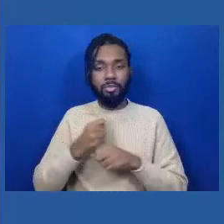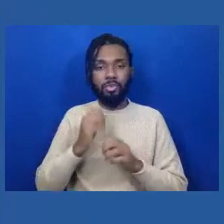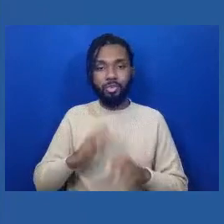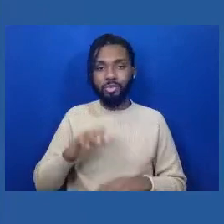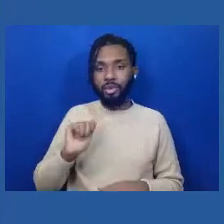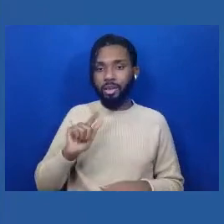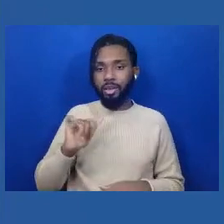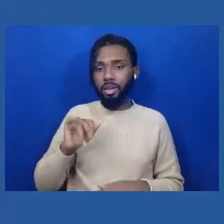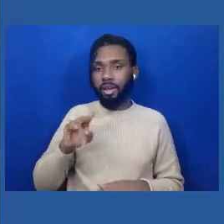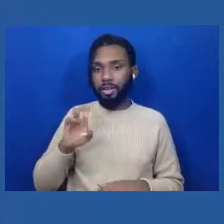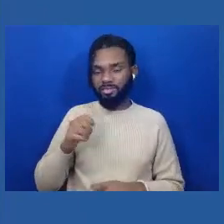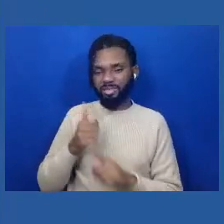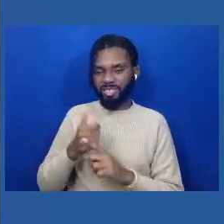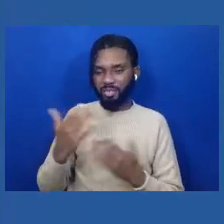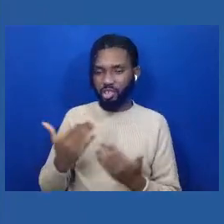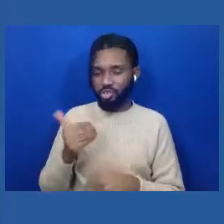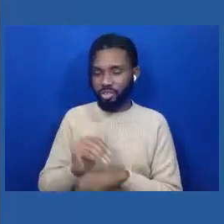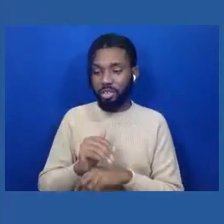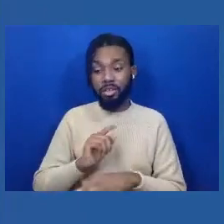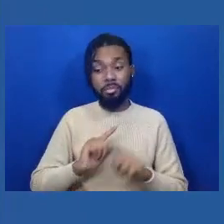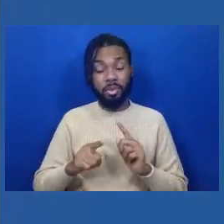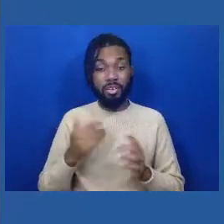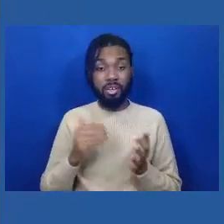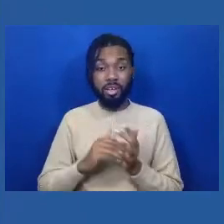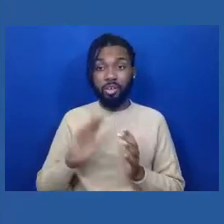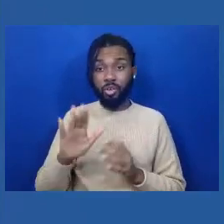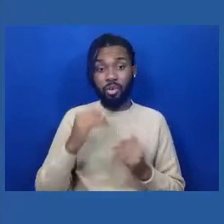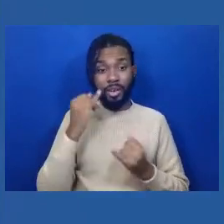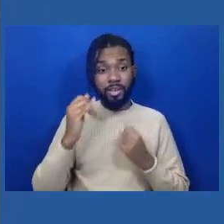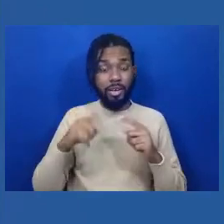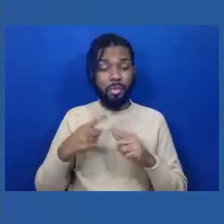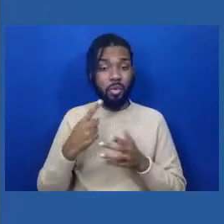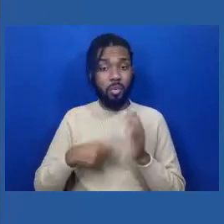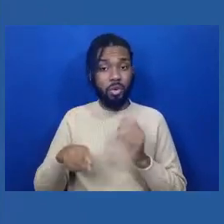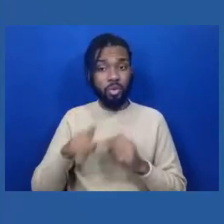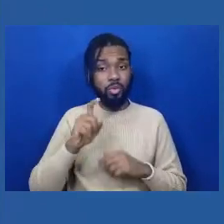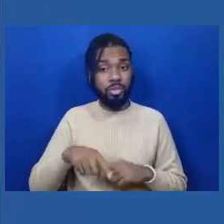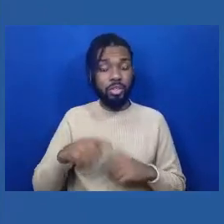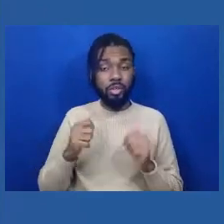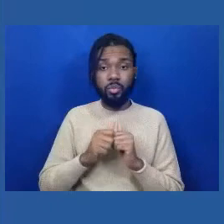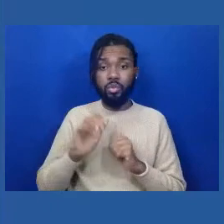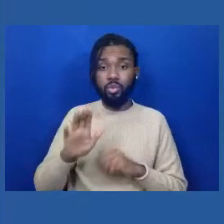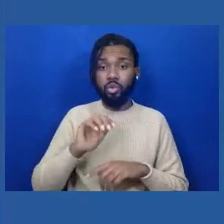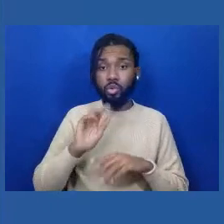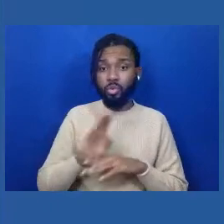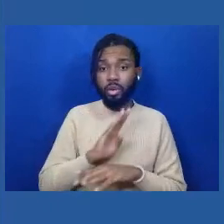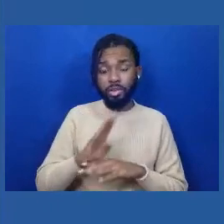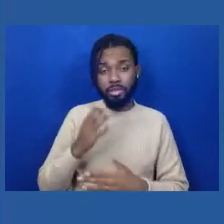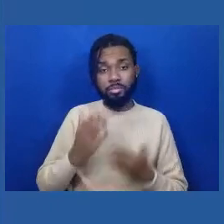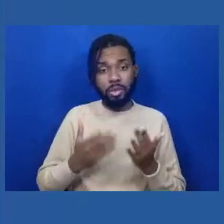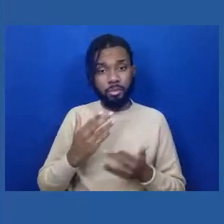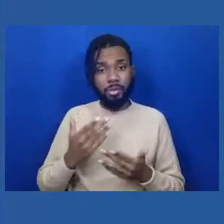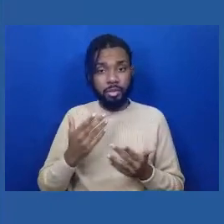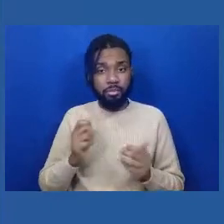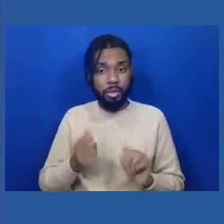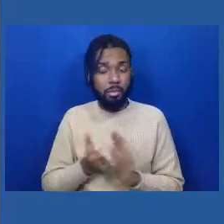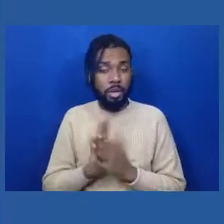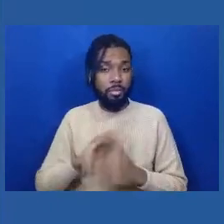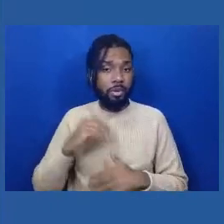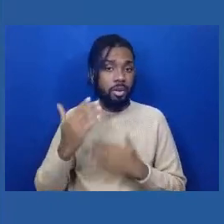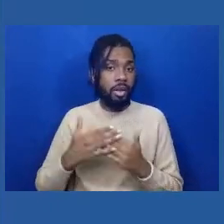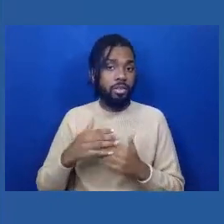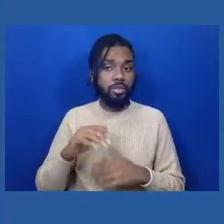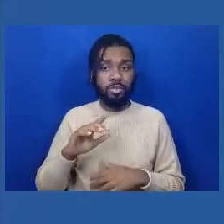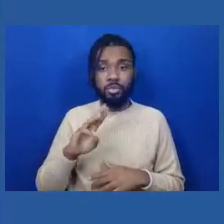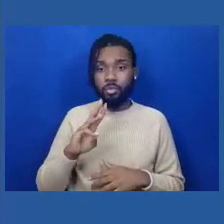here tonight. So, you know, your idea about what you need in your practice could be the next webinar. So again,